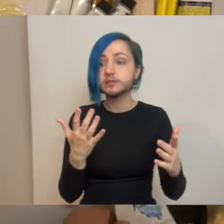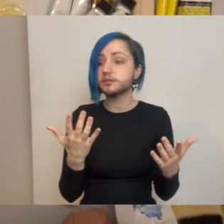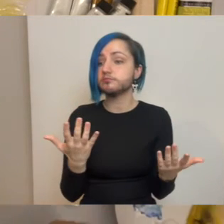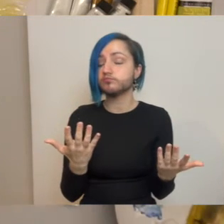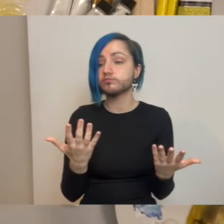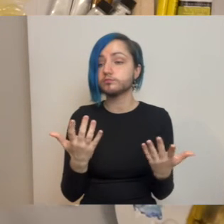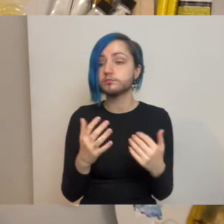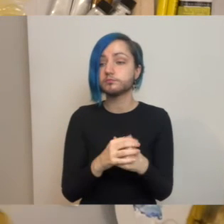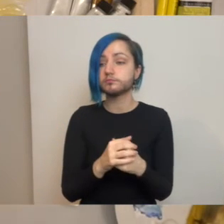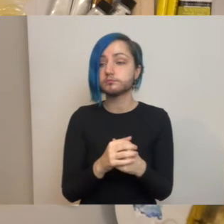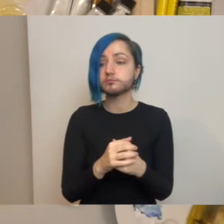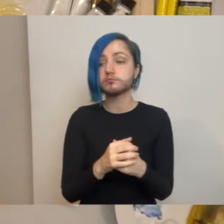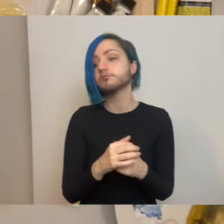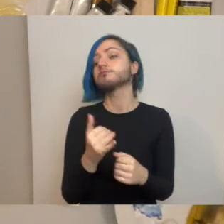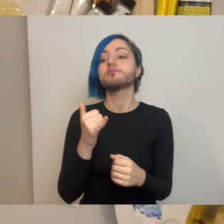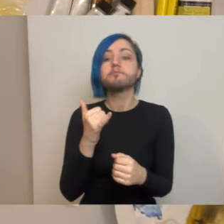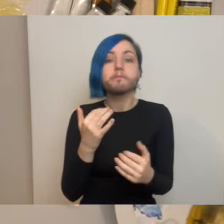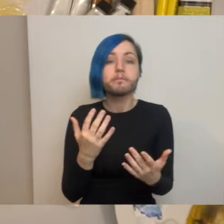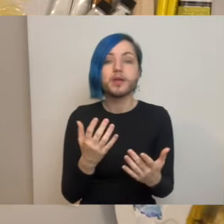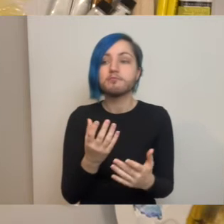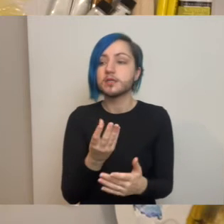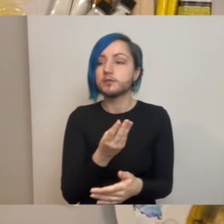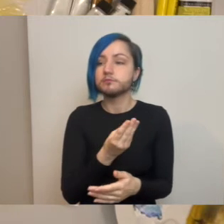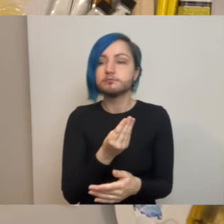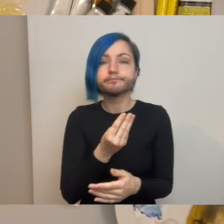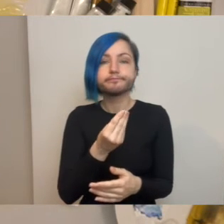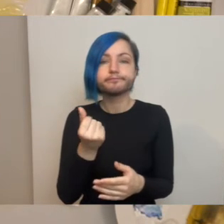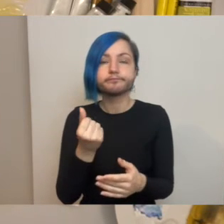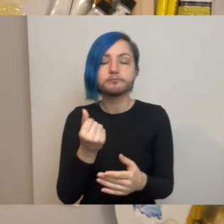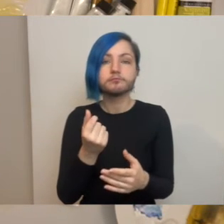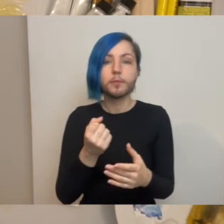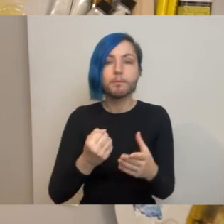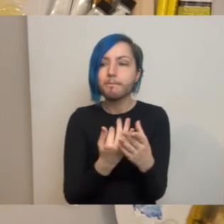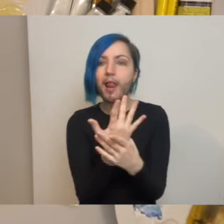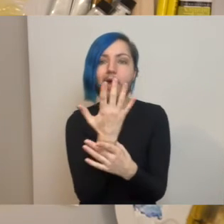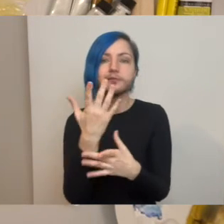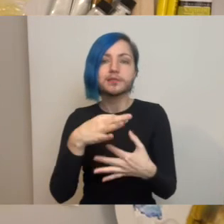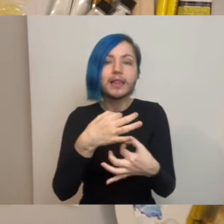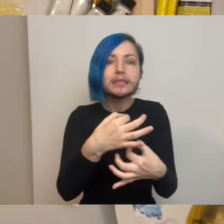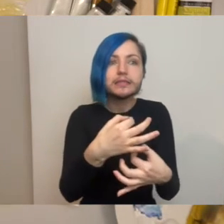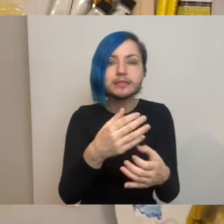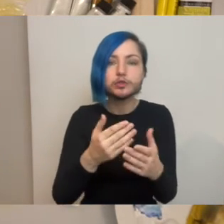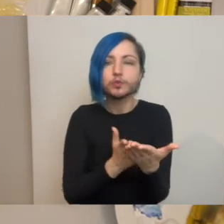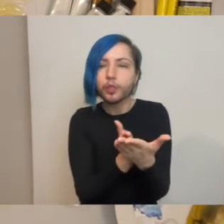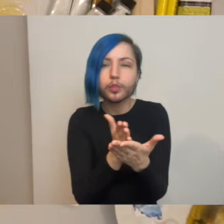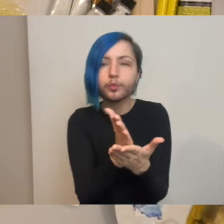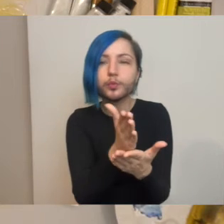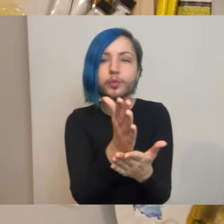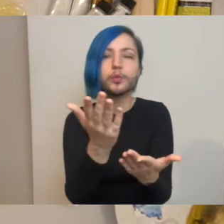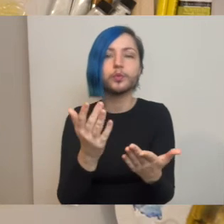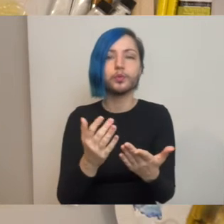happen. Now, sometimes, depending on what the landscape is, you